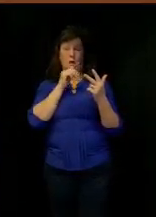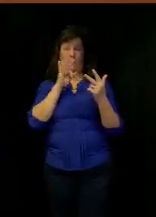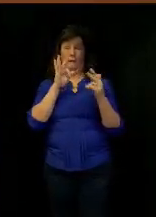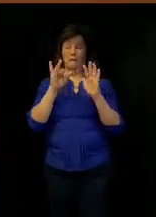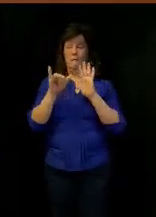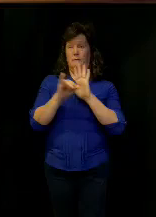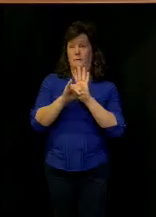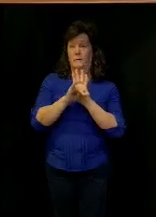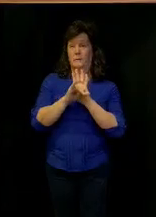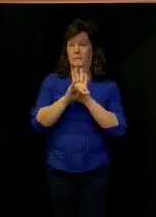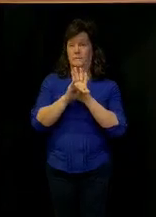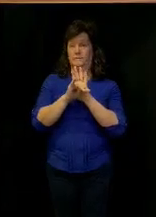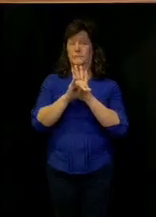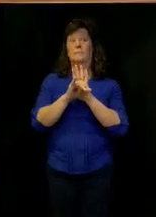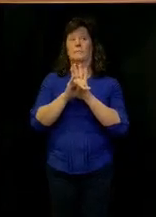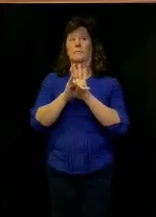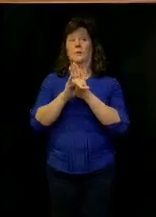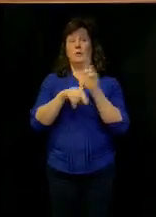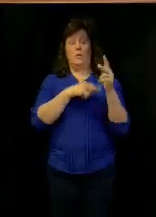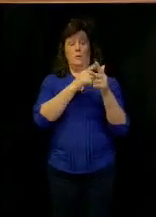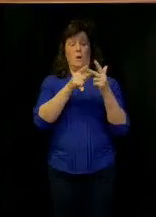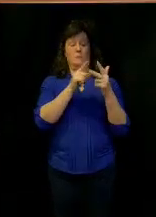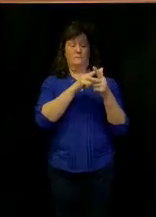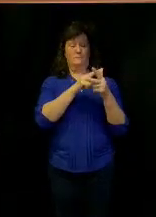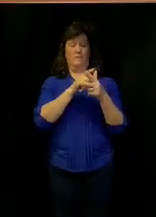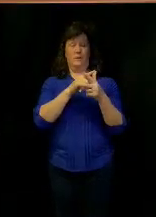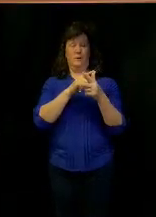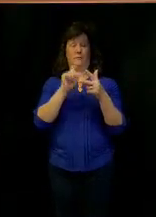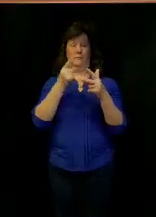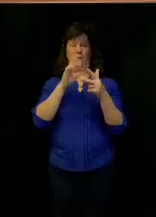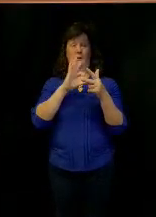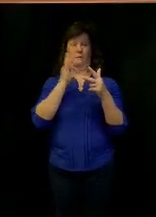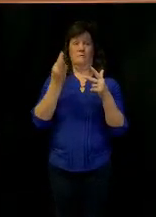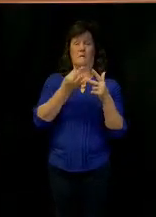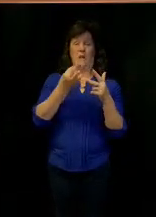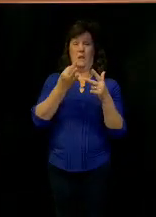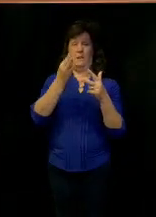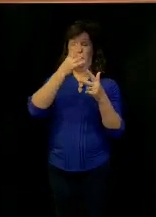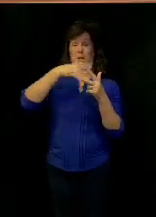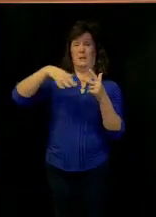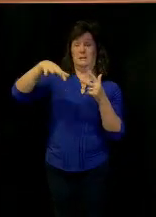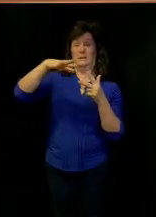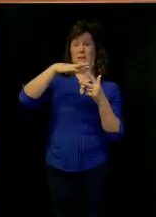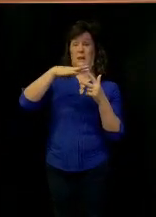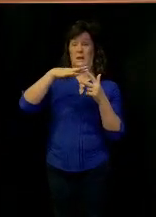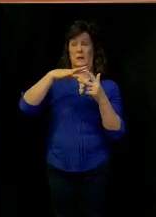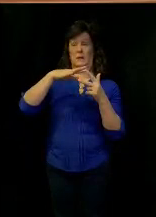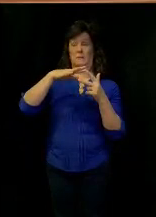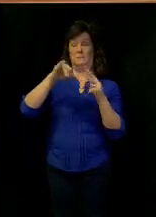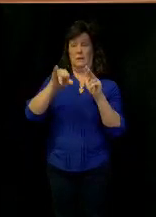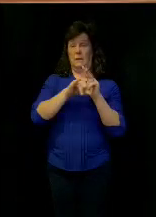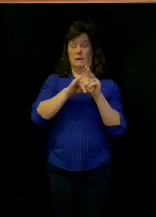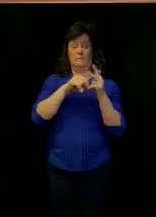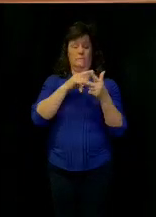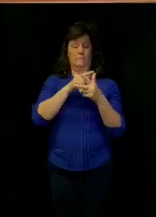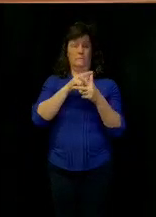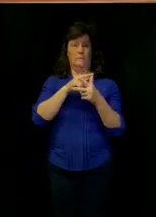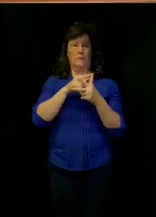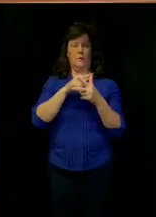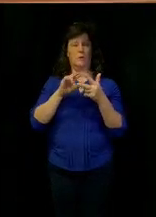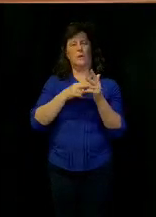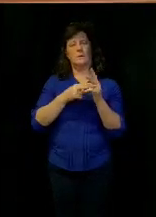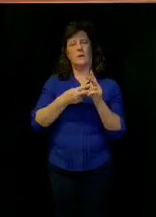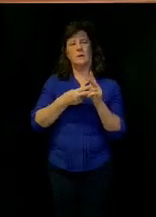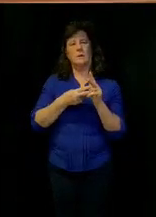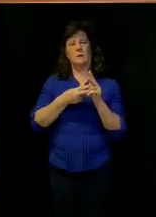identity forgers. Number one, it's family and society identity. What do you mean?